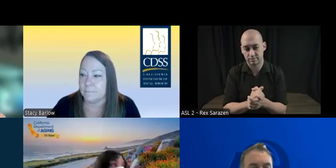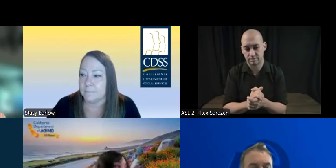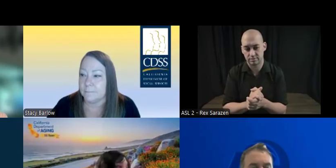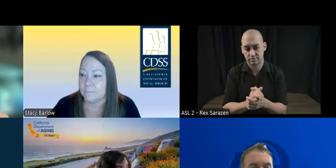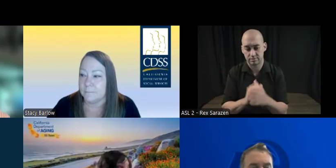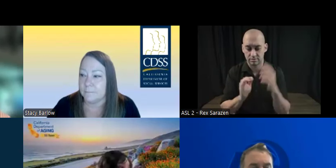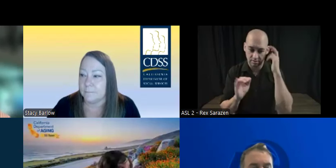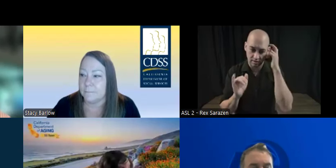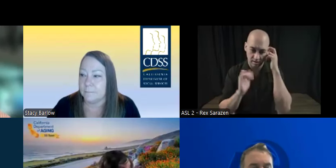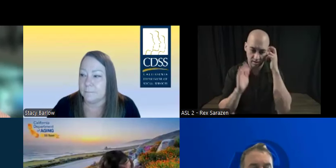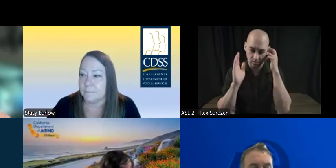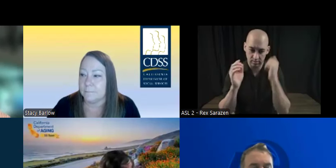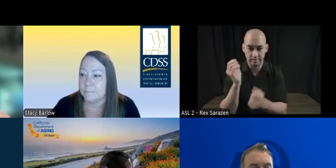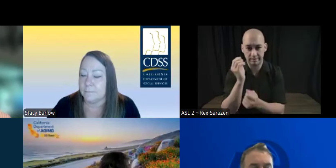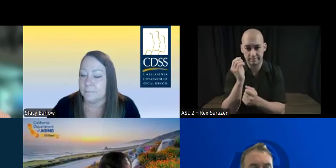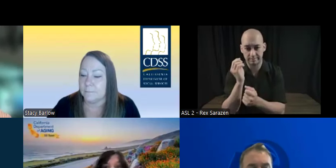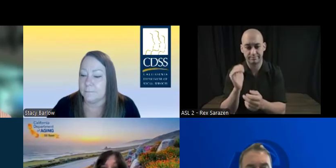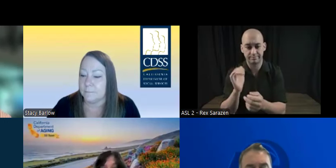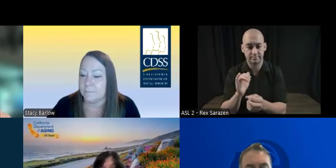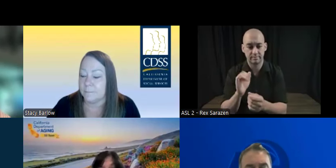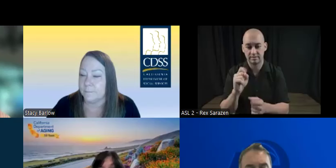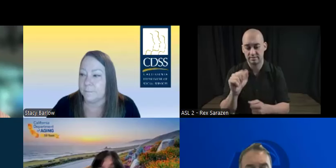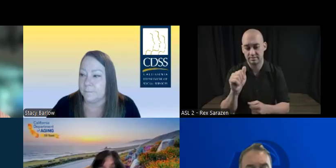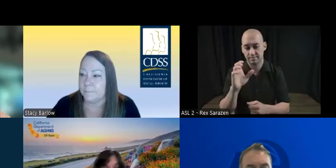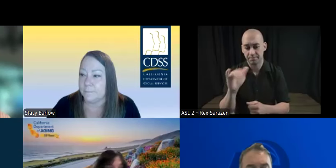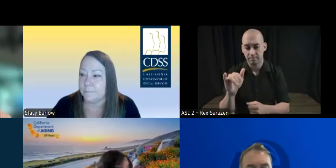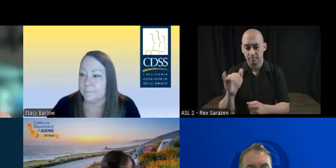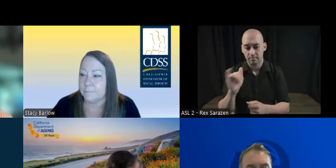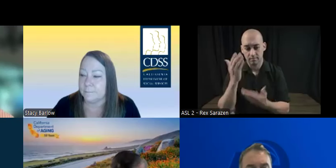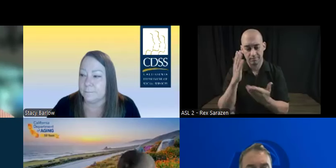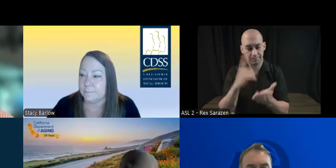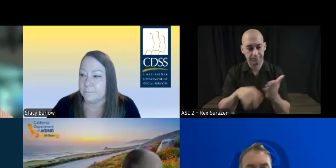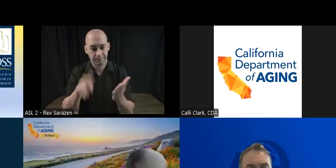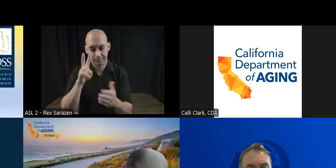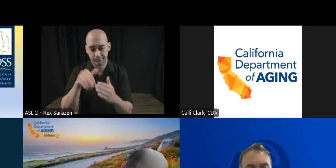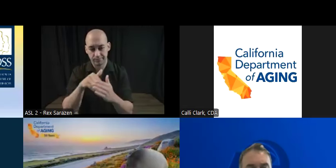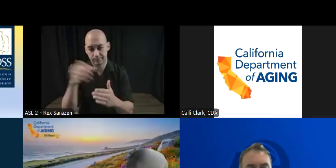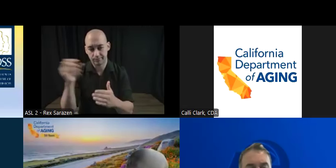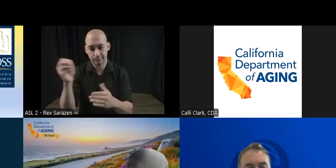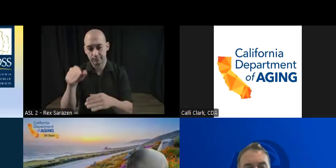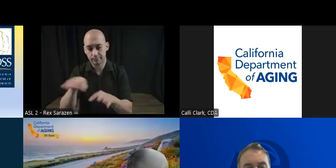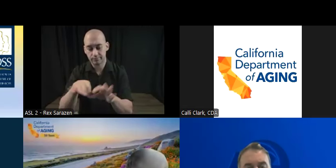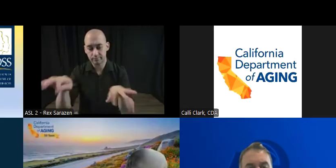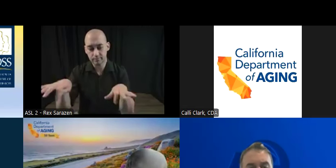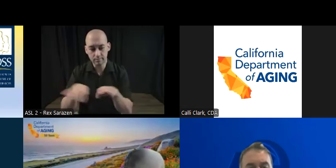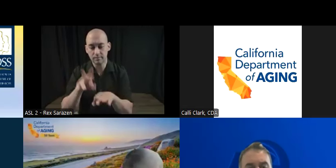I'll let you, Stacy, I'll jump in here, but I don't know what you're seeing out in the field. There's no preclusion to